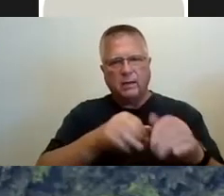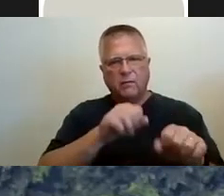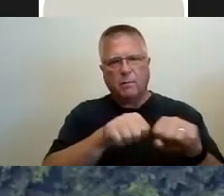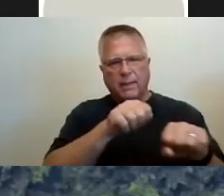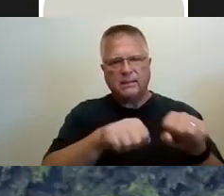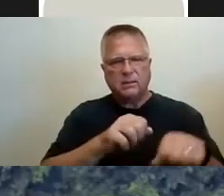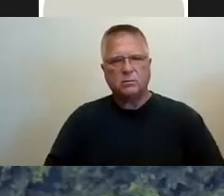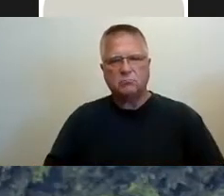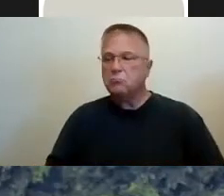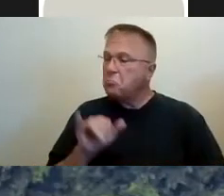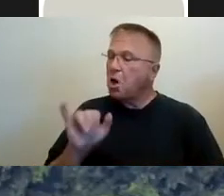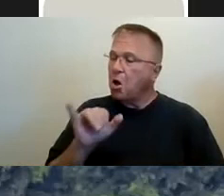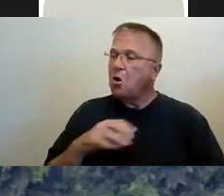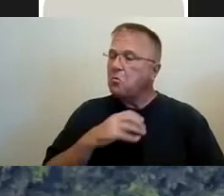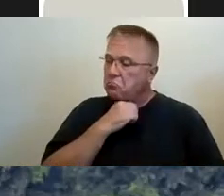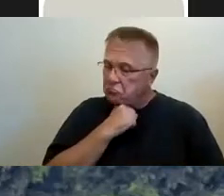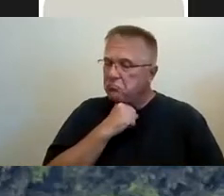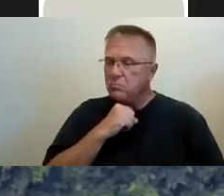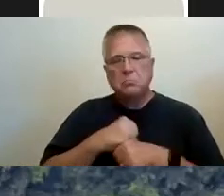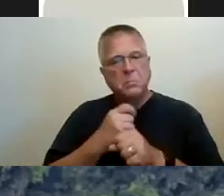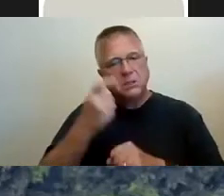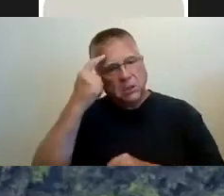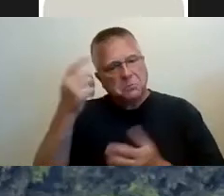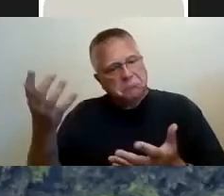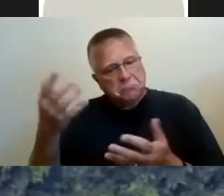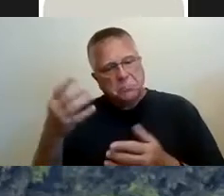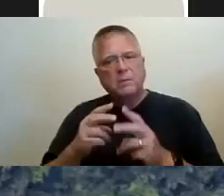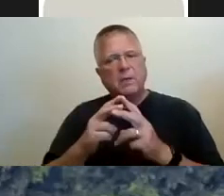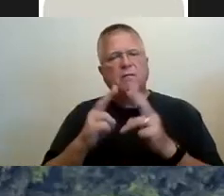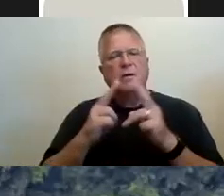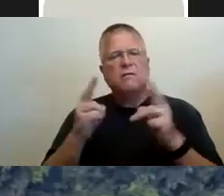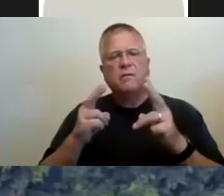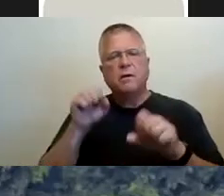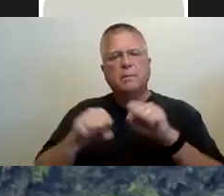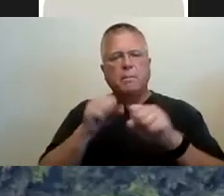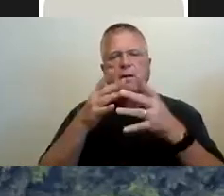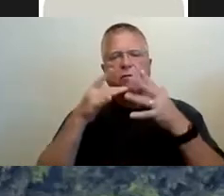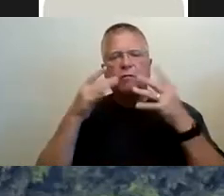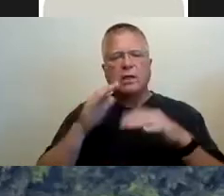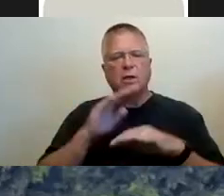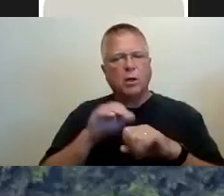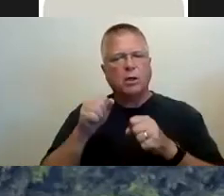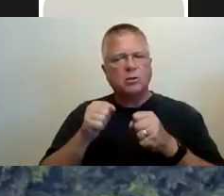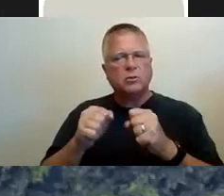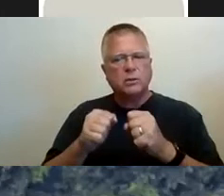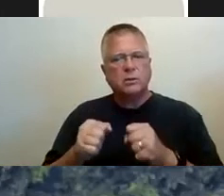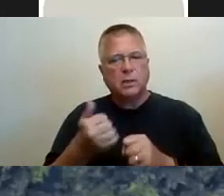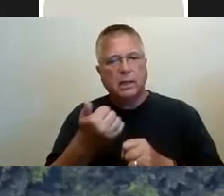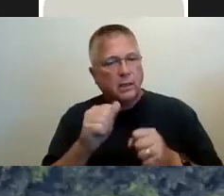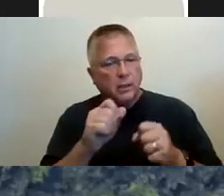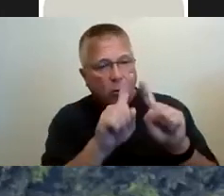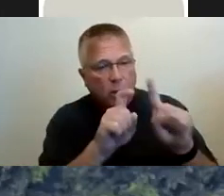Okay, well, that makes sense, because it's not, right, it'd be very bike friendly on our street. Okay, do you have other questions specifically? Okay. No. And